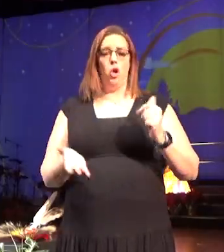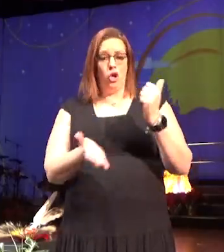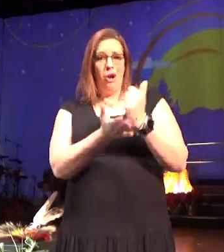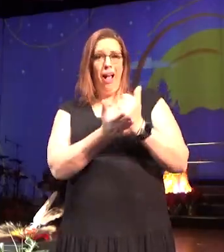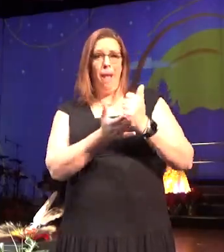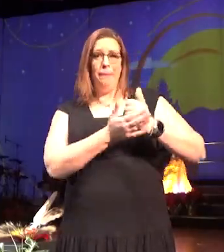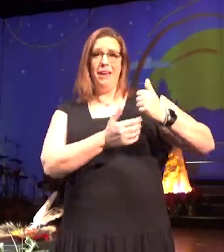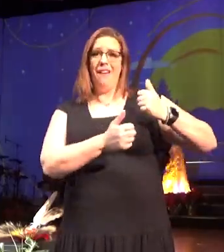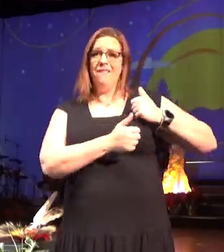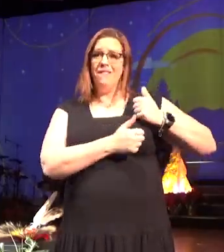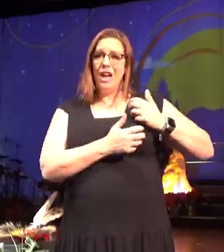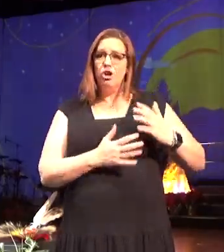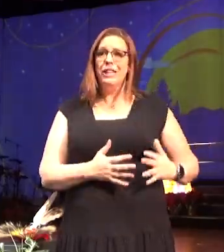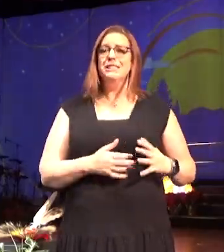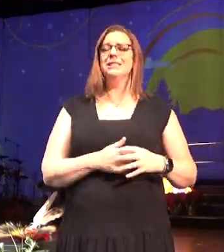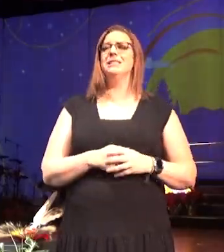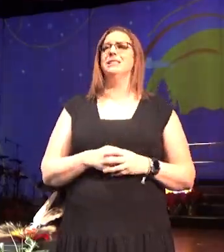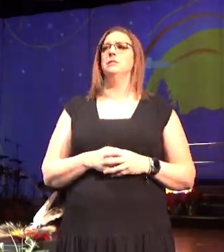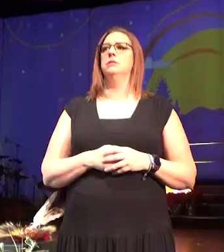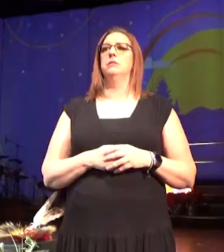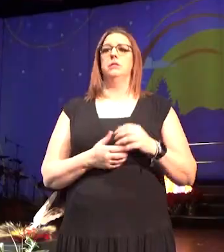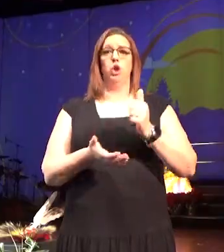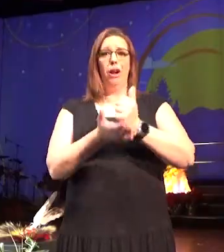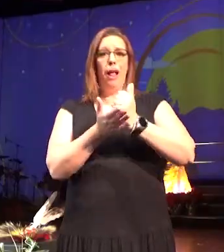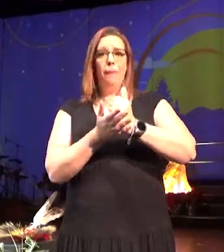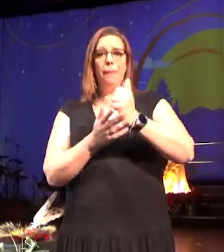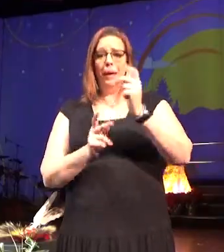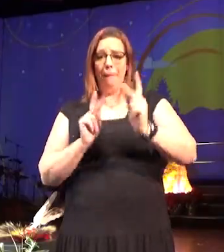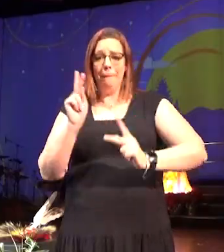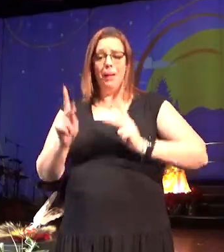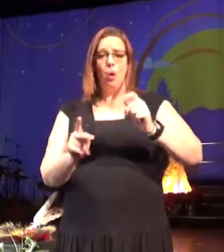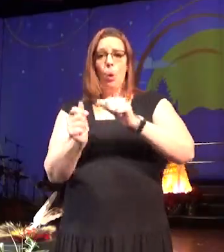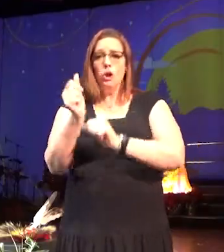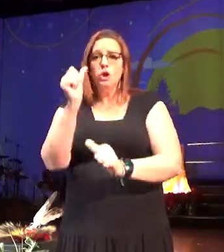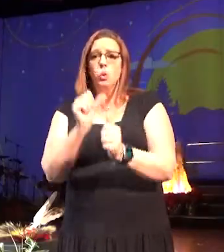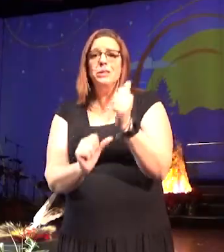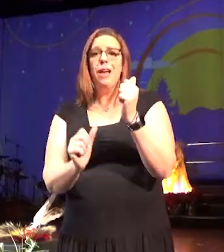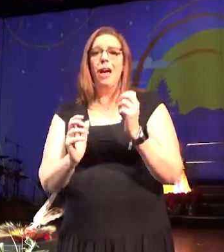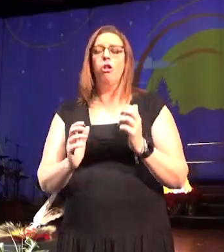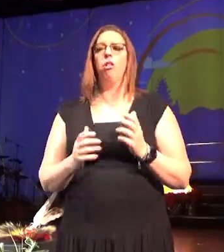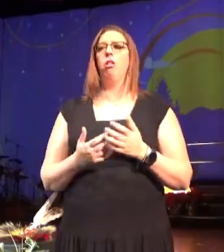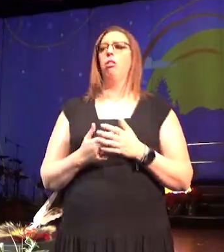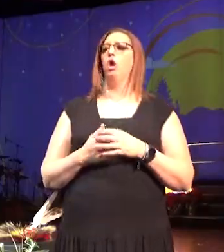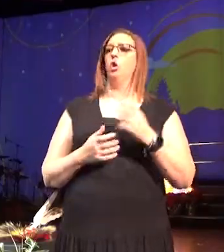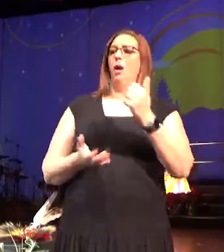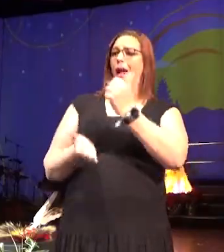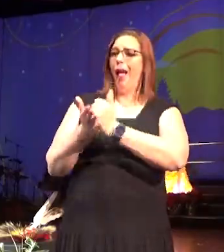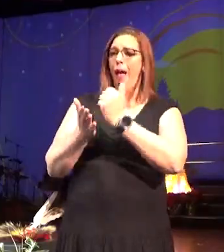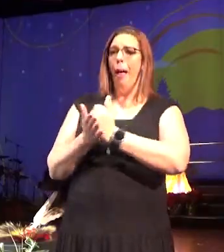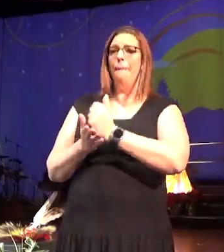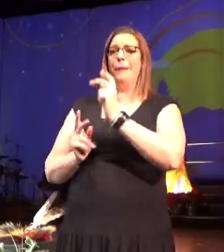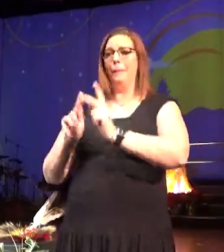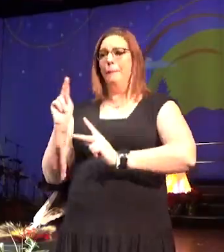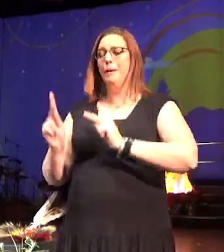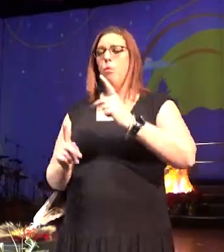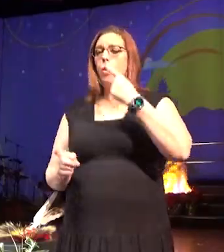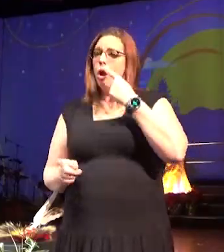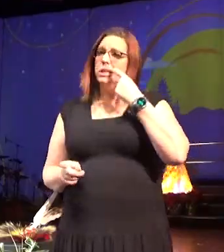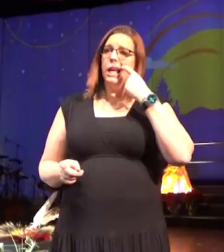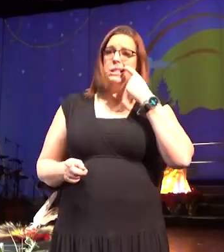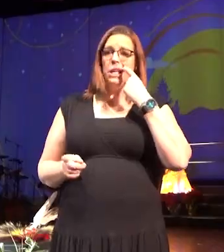veterans. You're helping people who want to kill themselves. You're helping people who are addicted and get up, live life